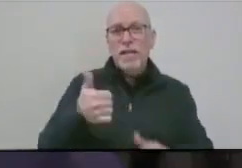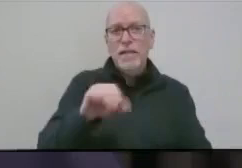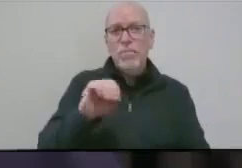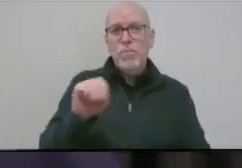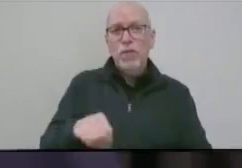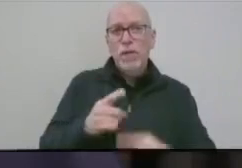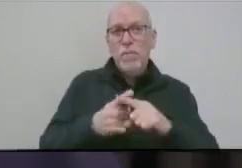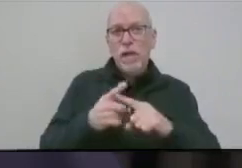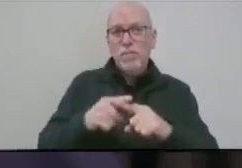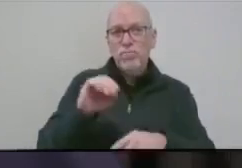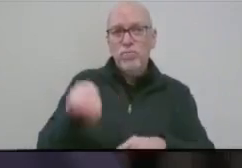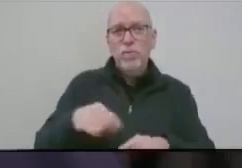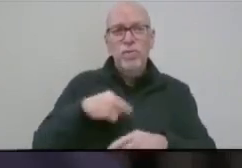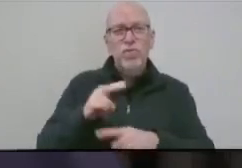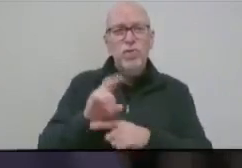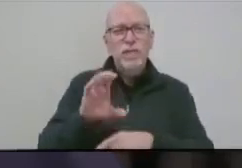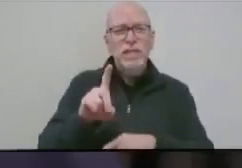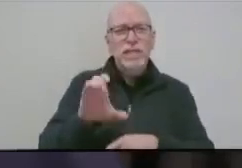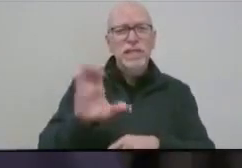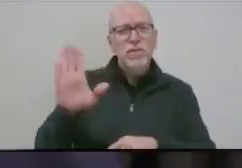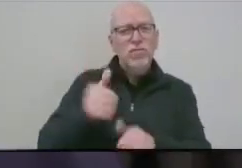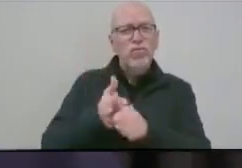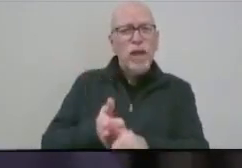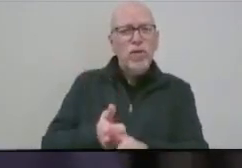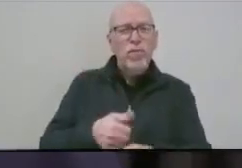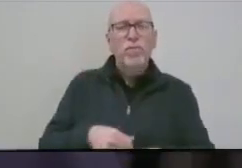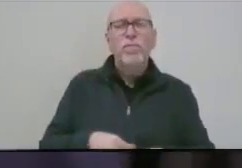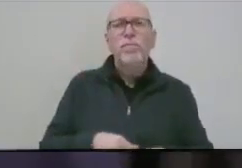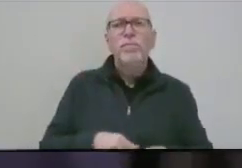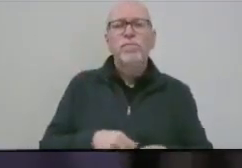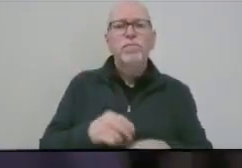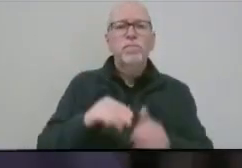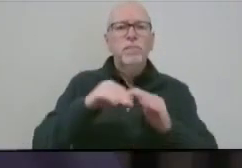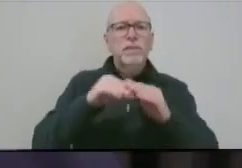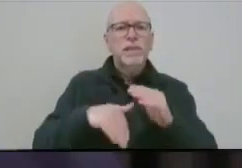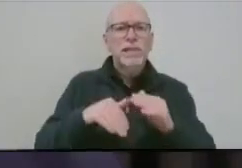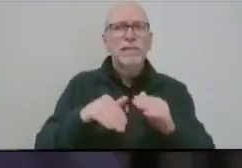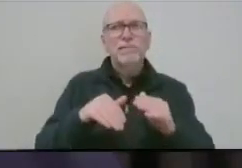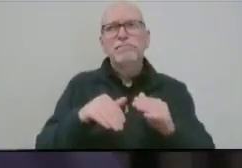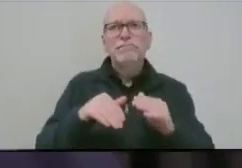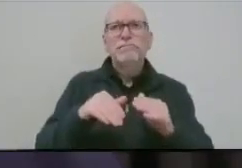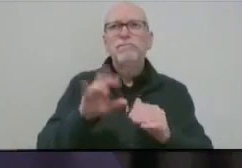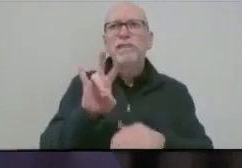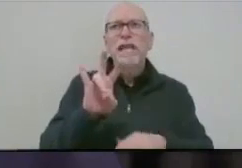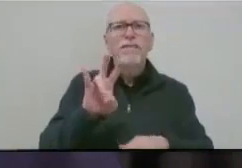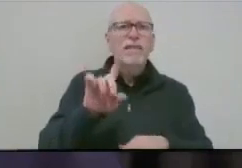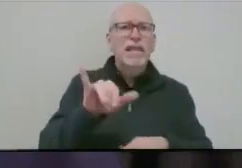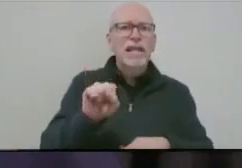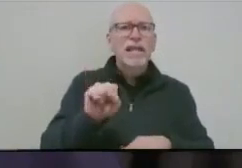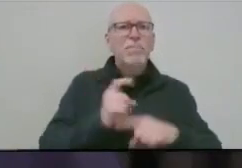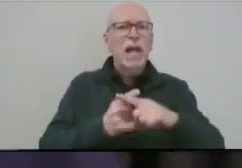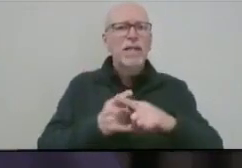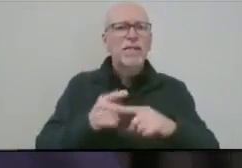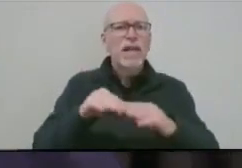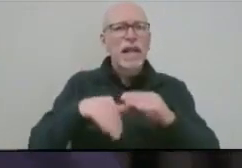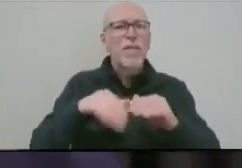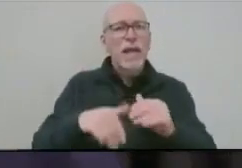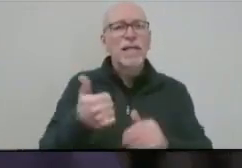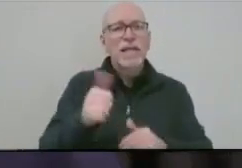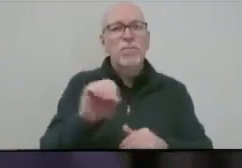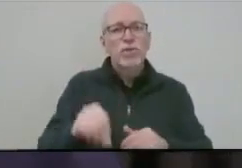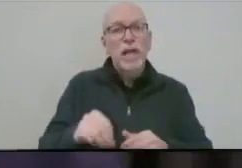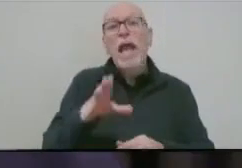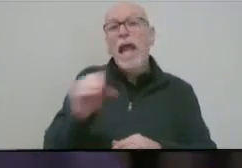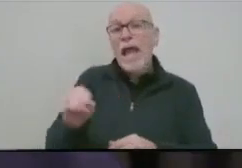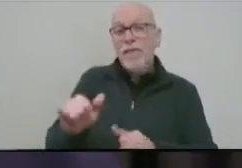positivity, and we use the CDC tracker, so less than the seven-day positivity is less than 10%, and the facility